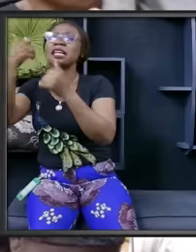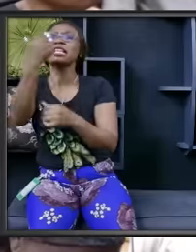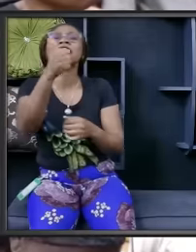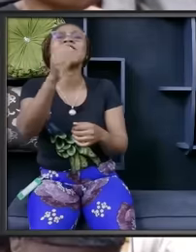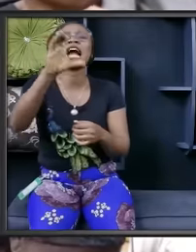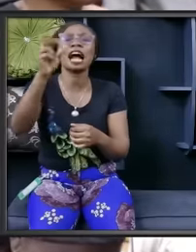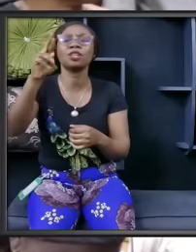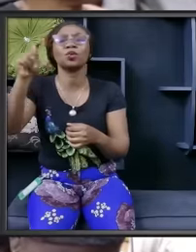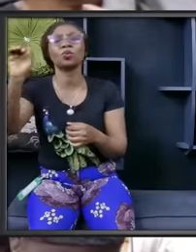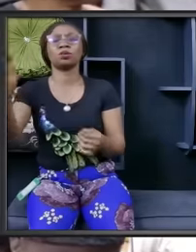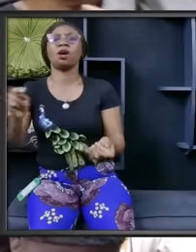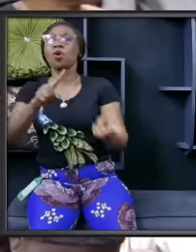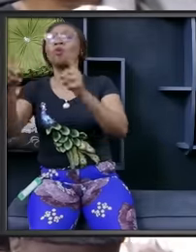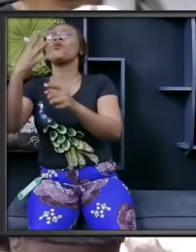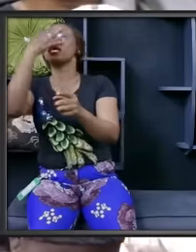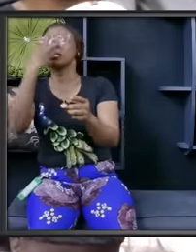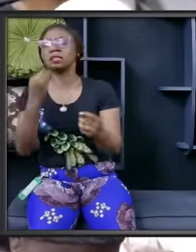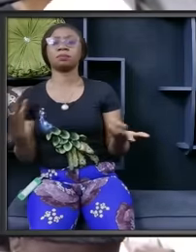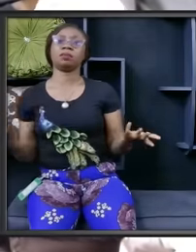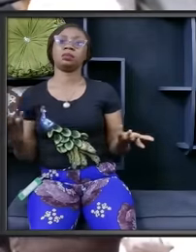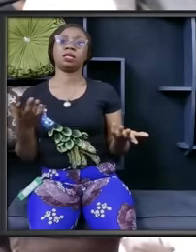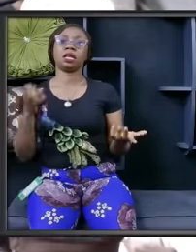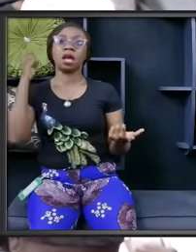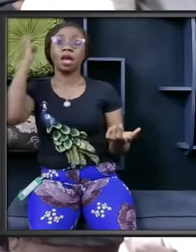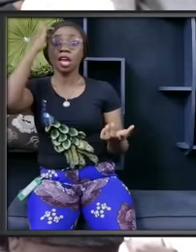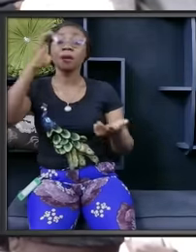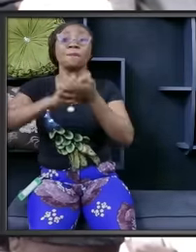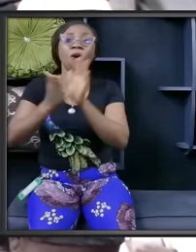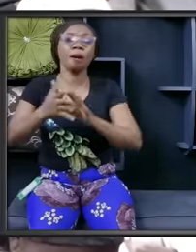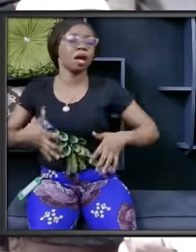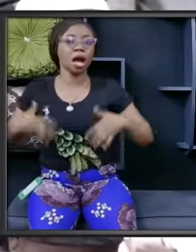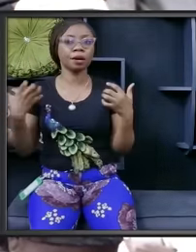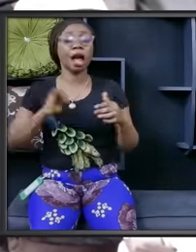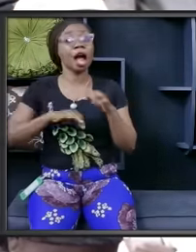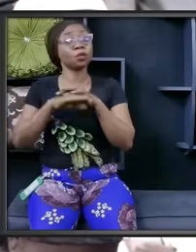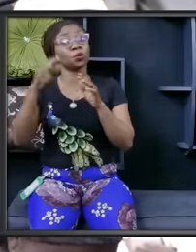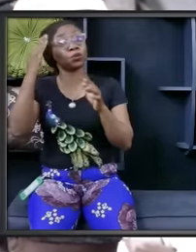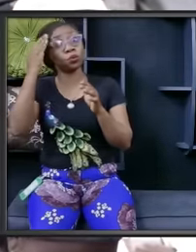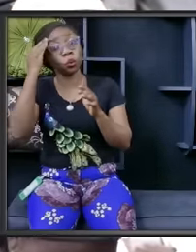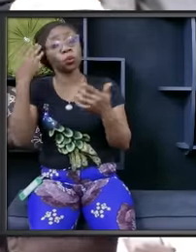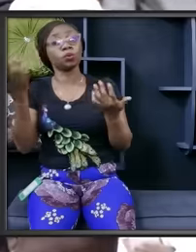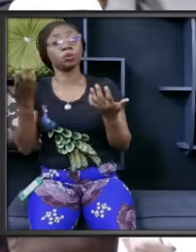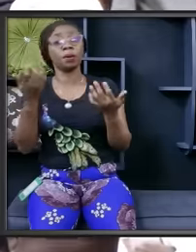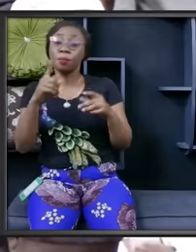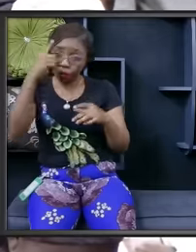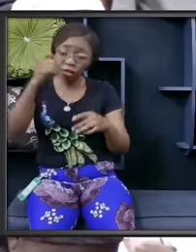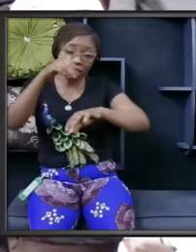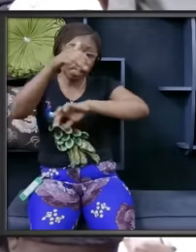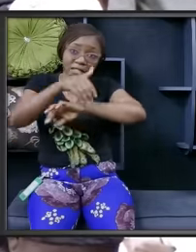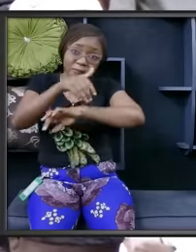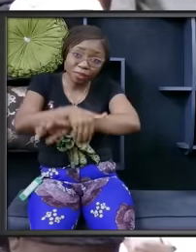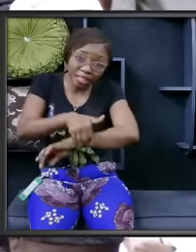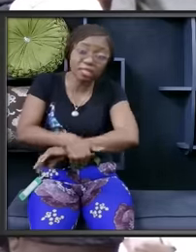sleep. Mm. I vex him. Mm. So I don't know, say, in don't the vet, because this thing I tell him in the night, where I call him